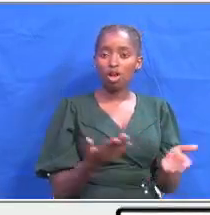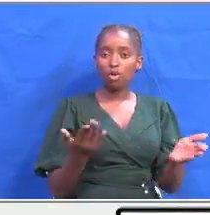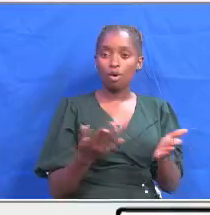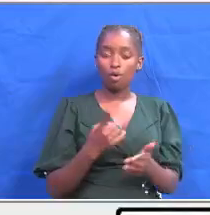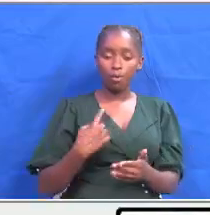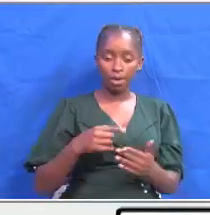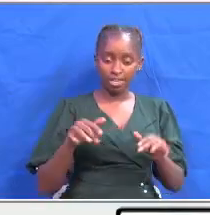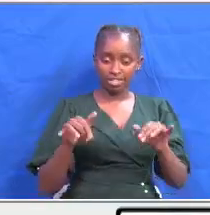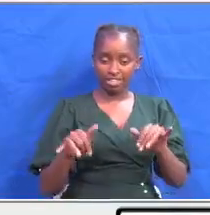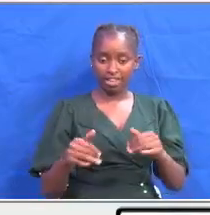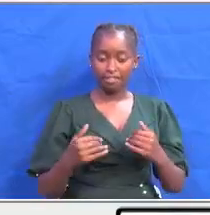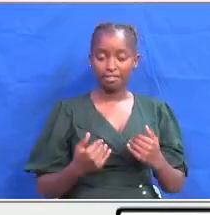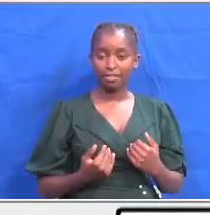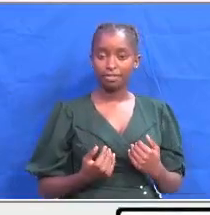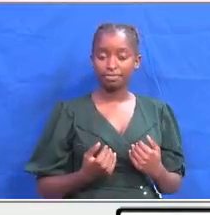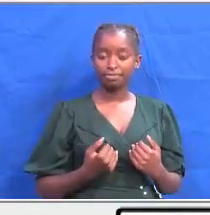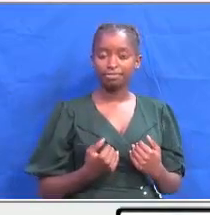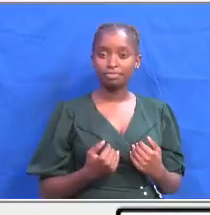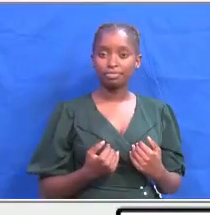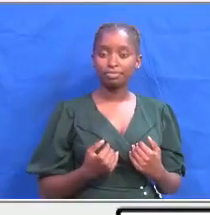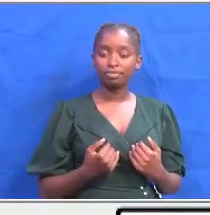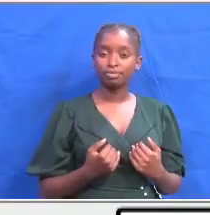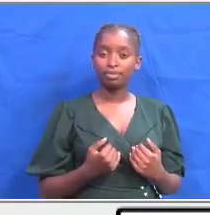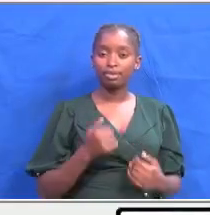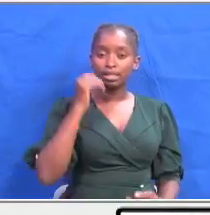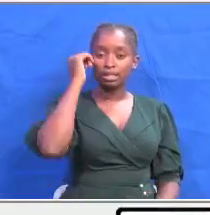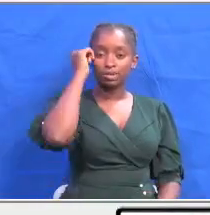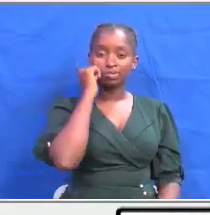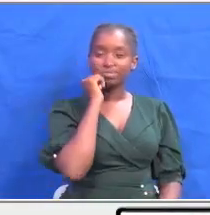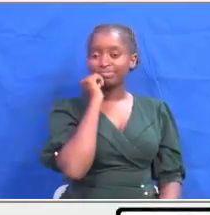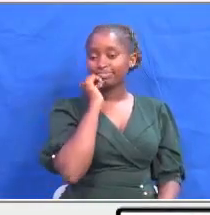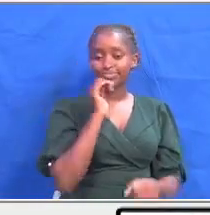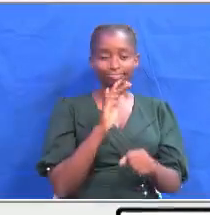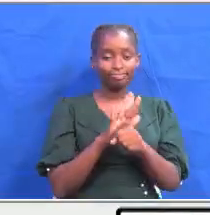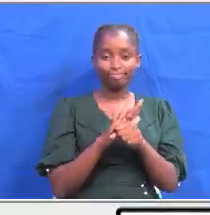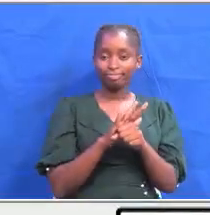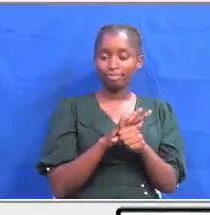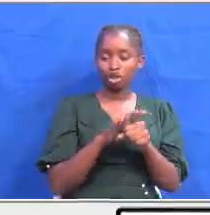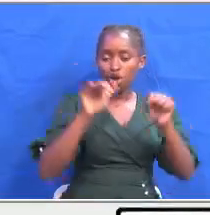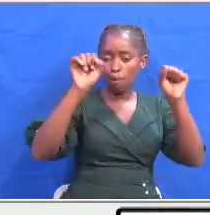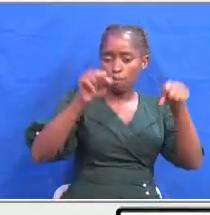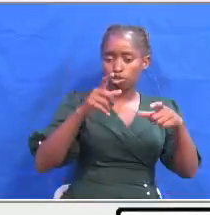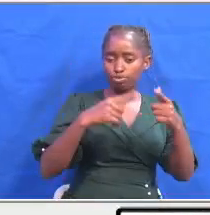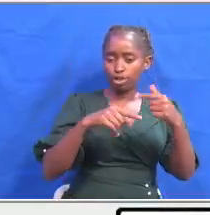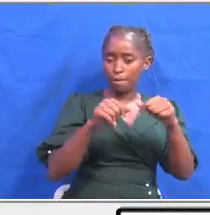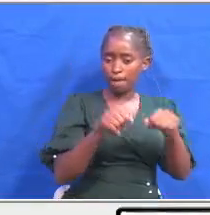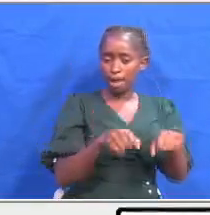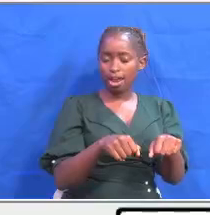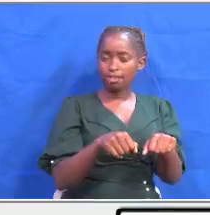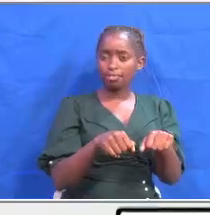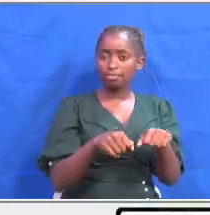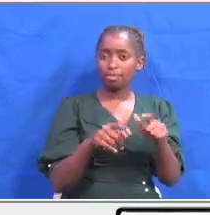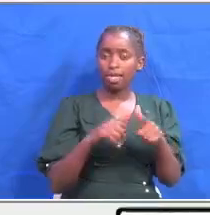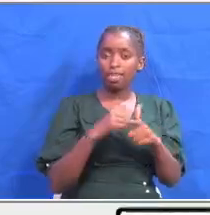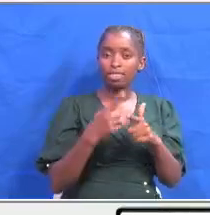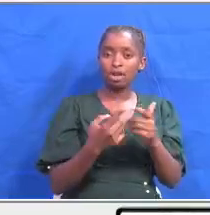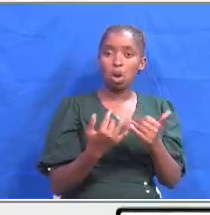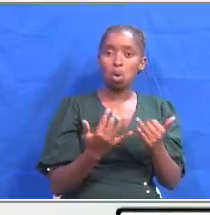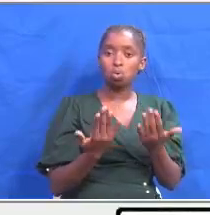reached really is very sad that we can come and